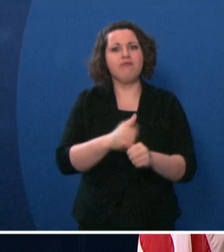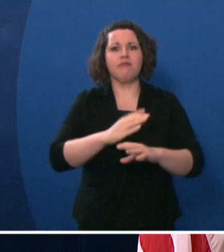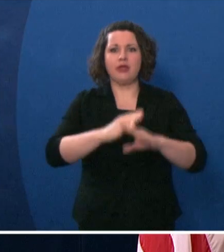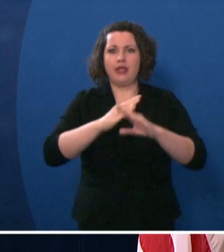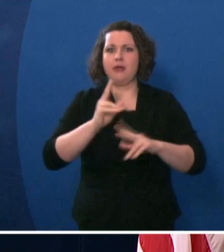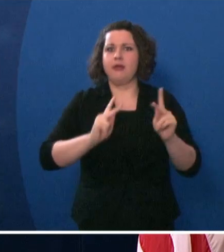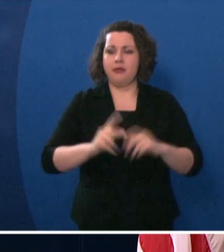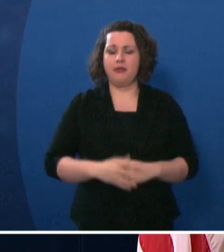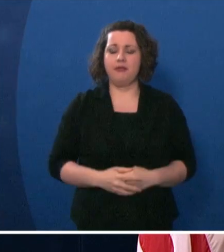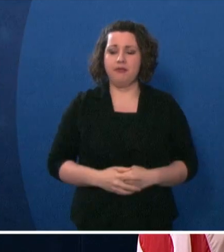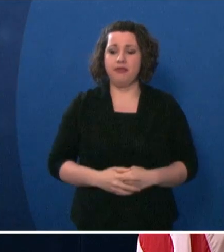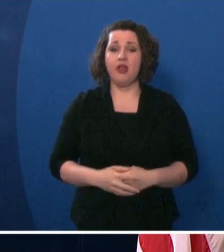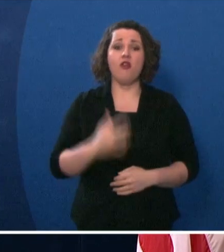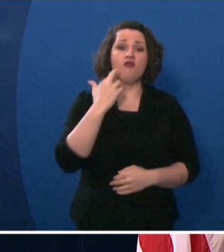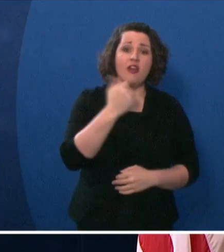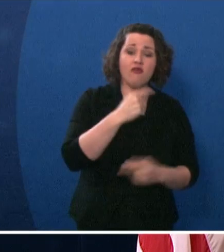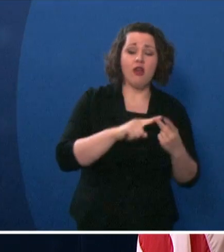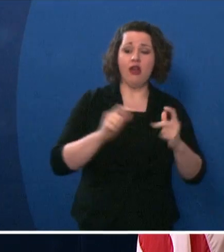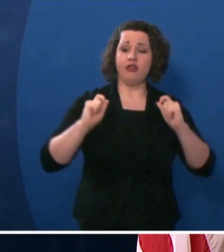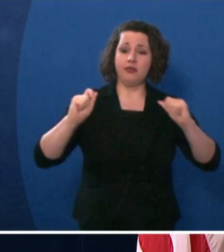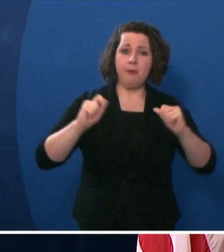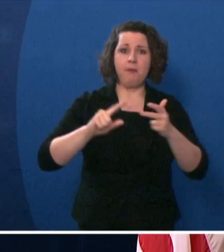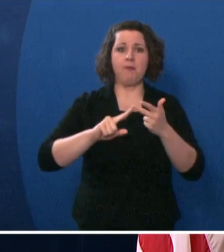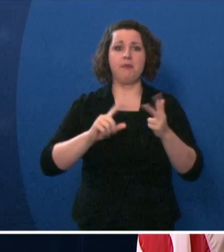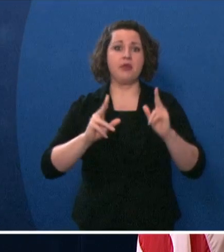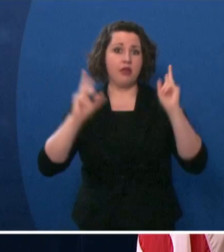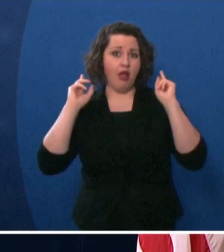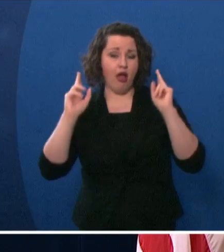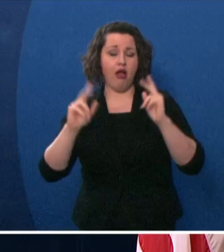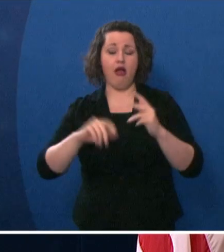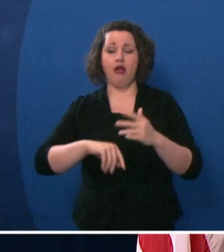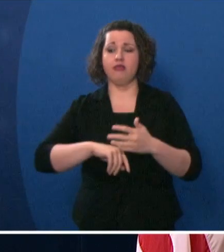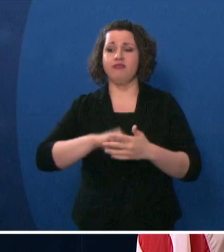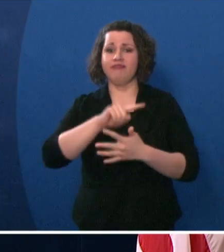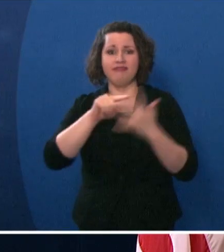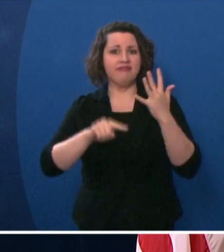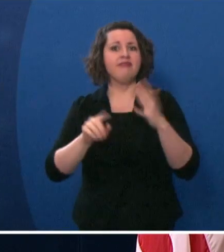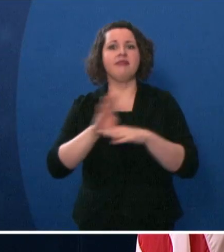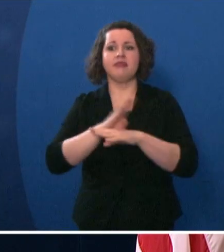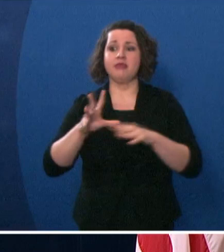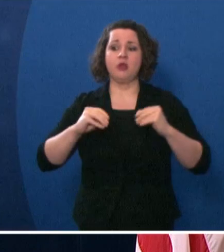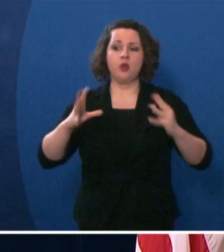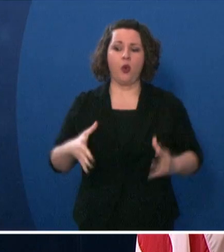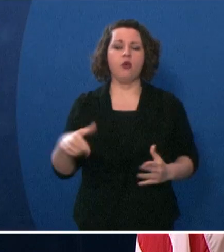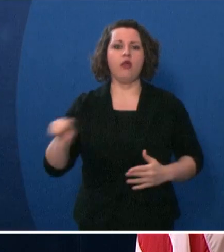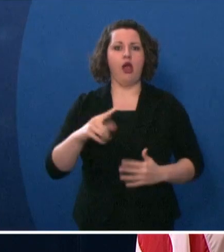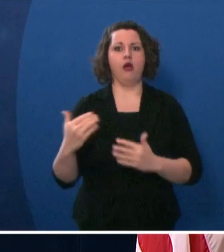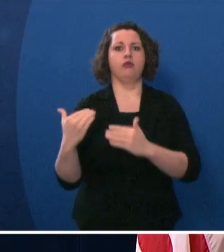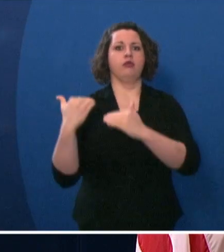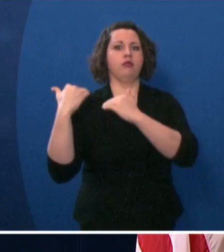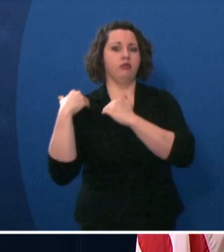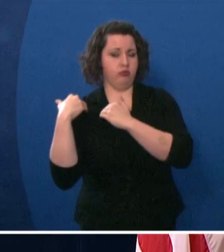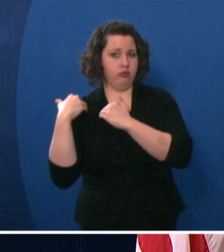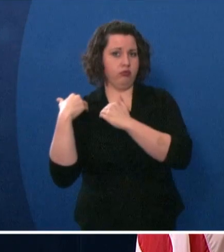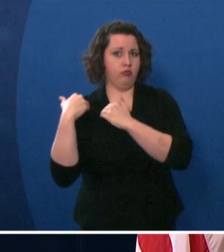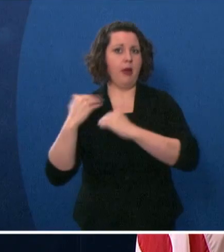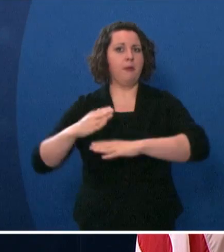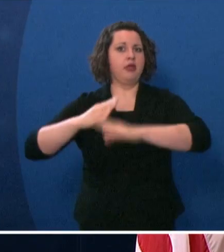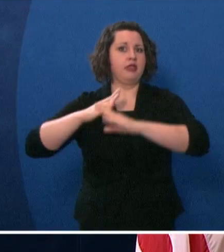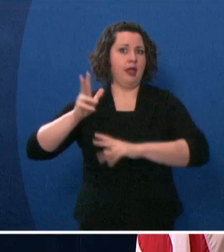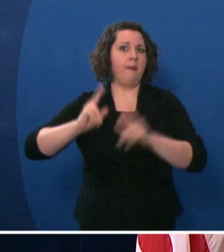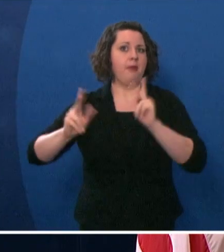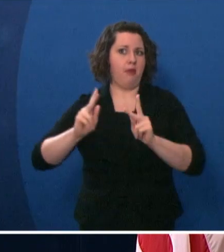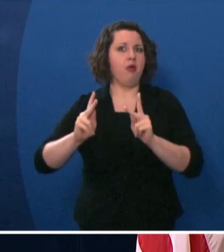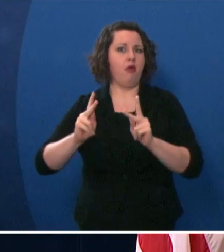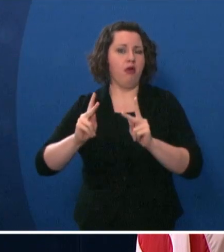From restaurants and fitness centers to salons and barbershops, business owners are taking their responsibility to protect the public